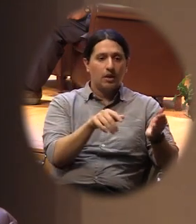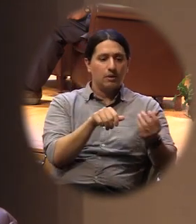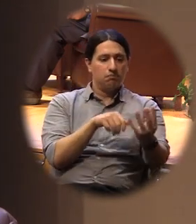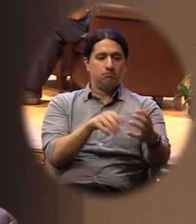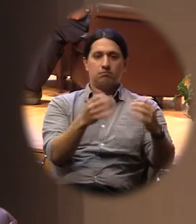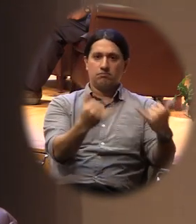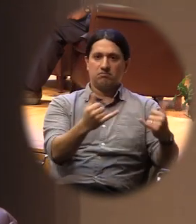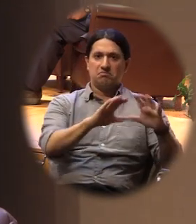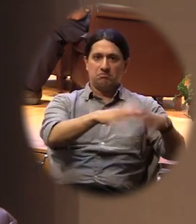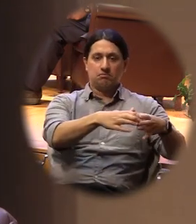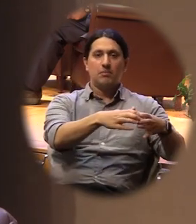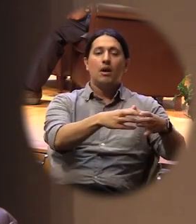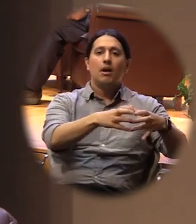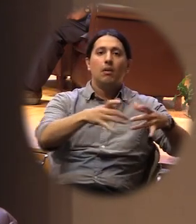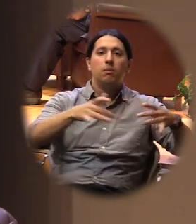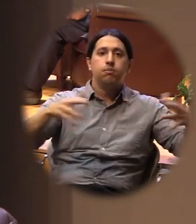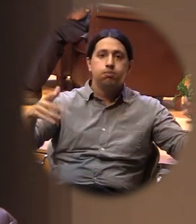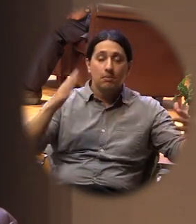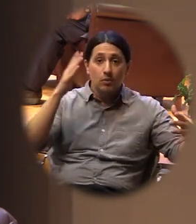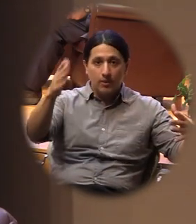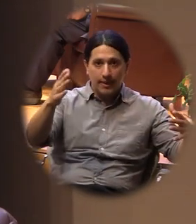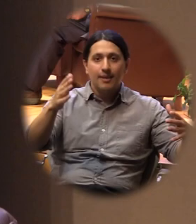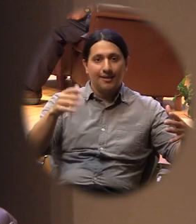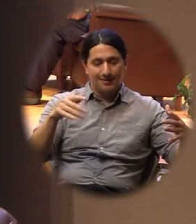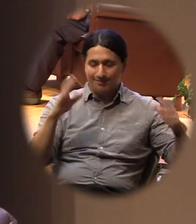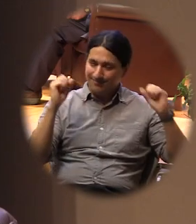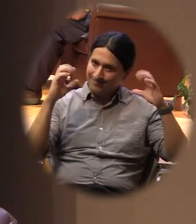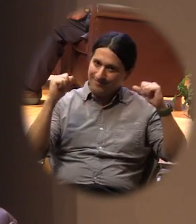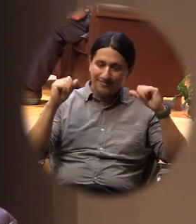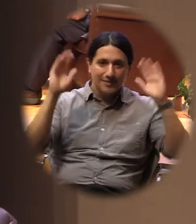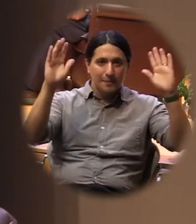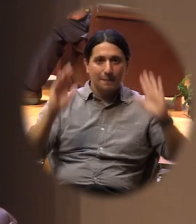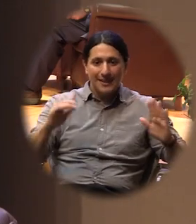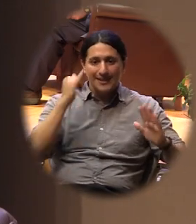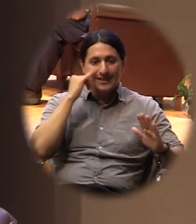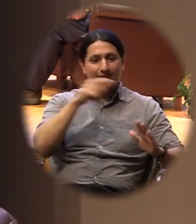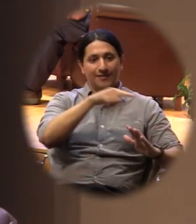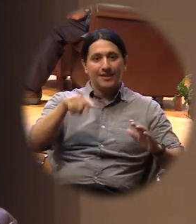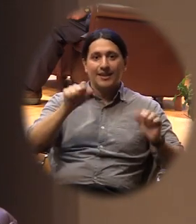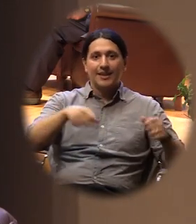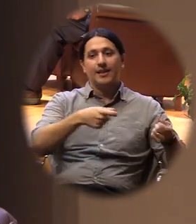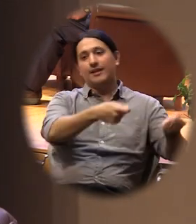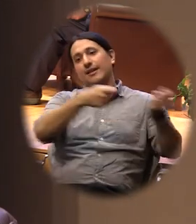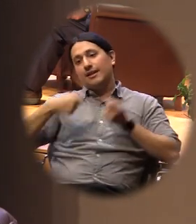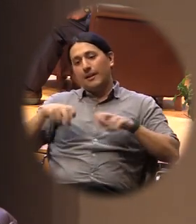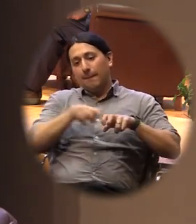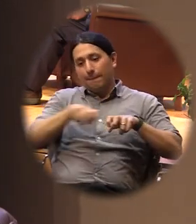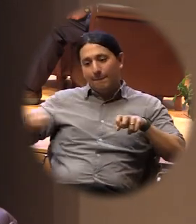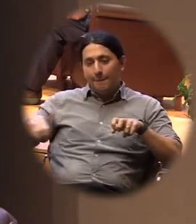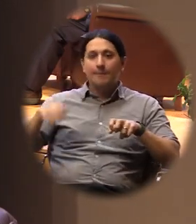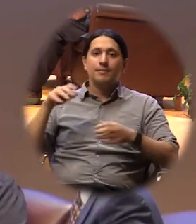coming along, I think. And it would be an amazing to get them together on a panel to talk about this.